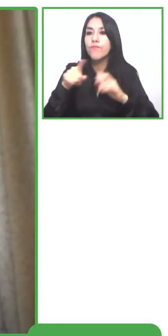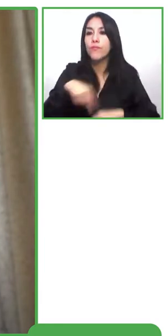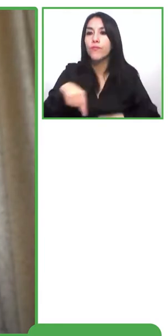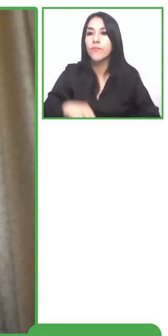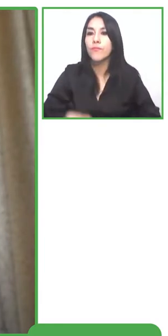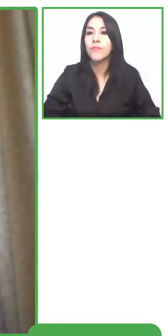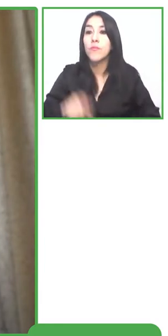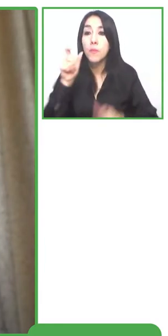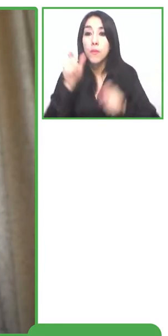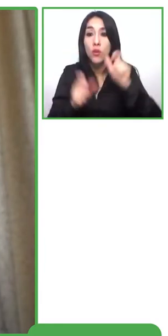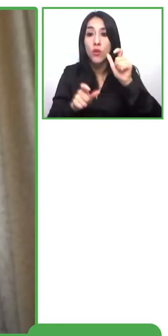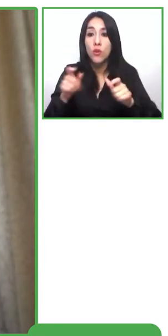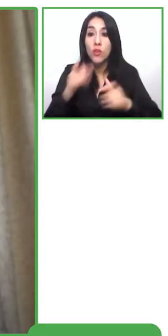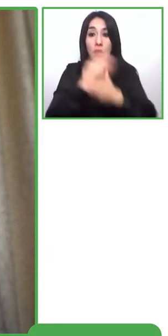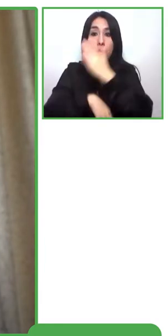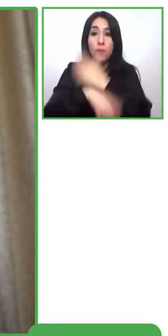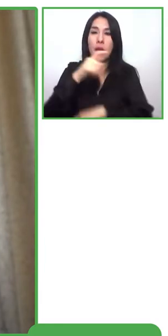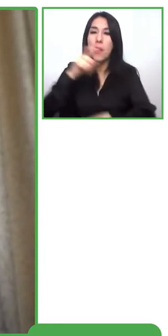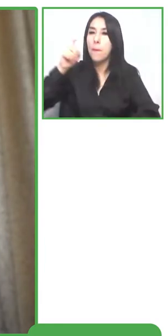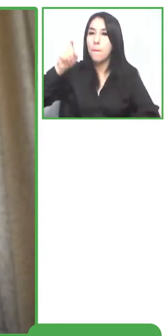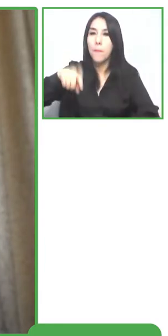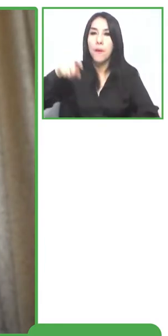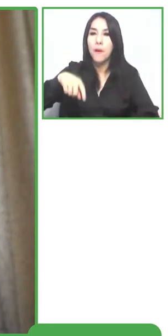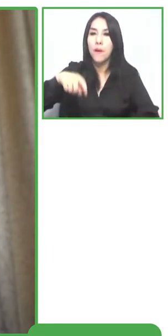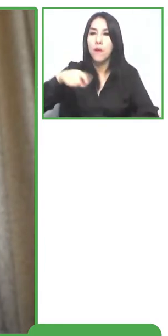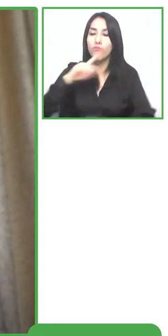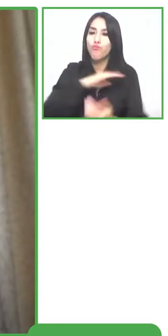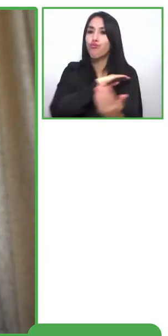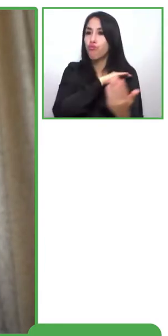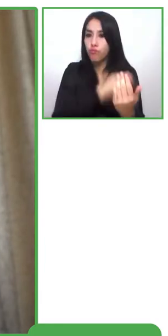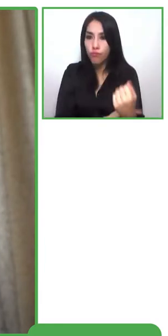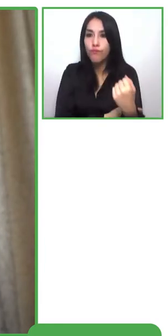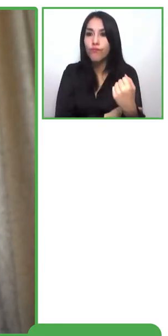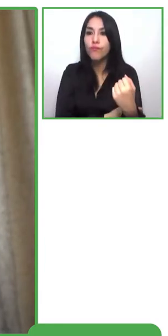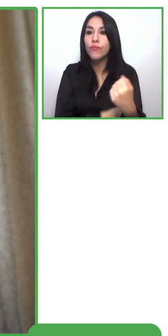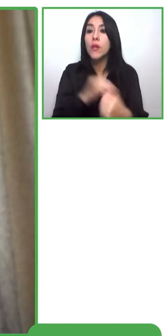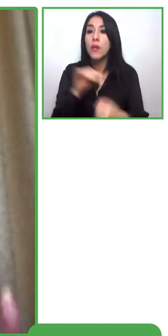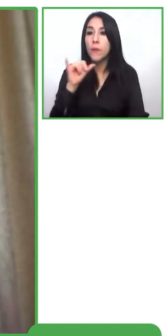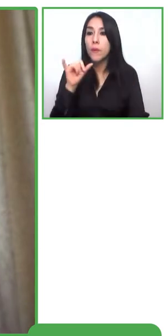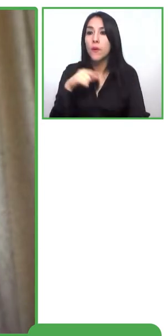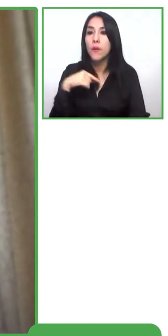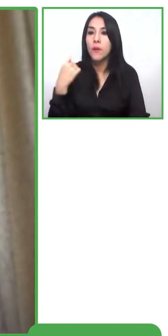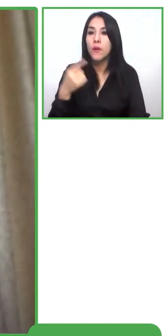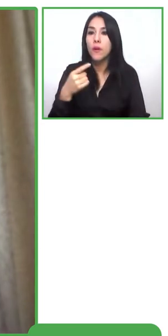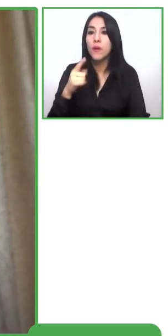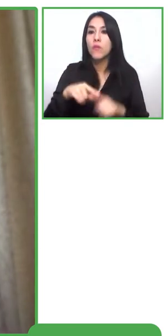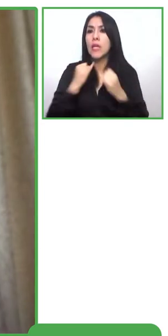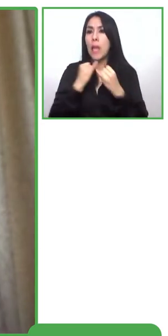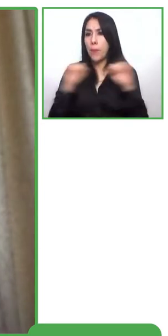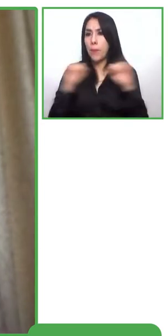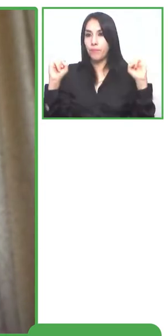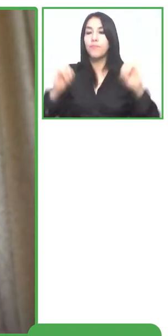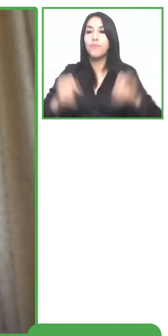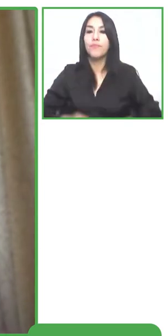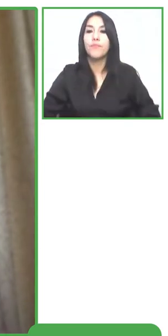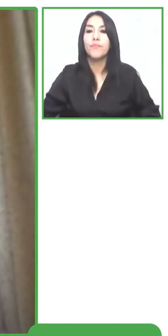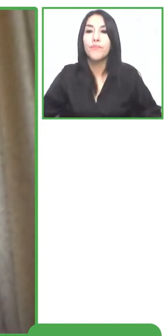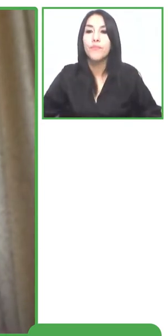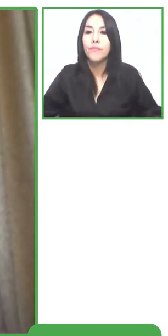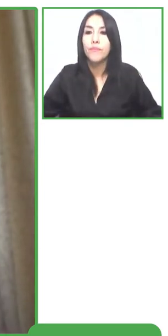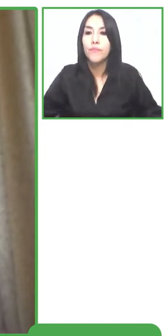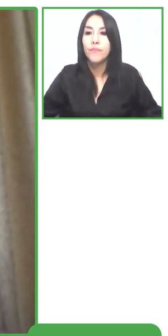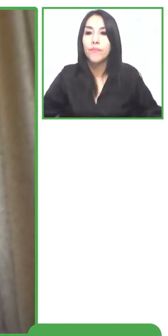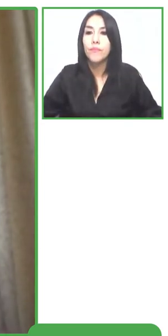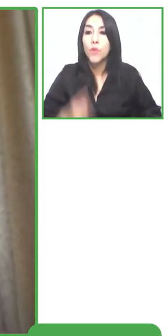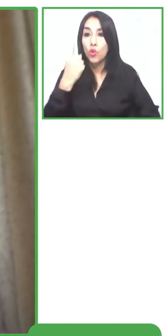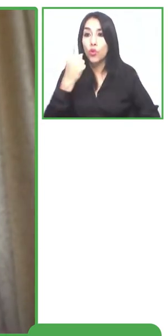people need to empower themselves and particularly to be more independent. In this panel,